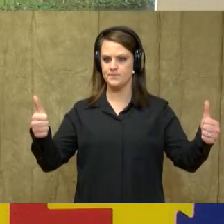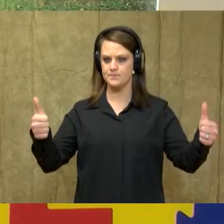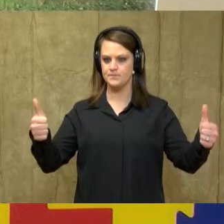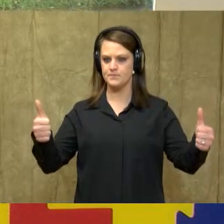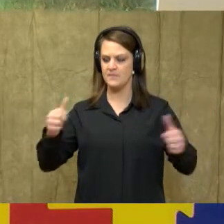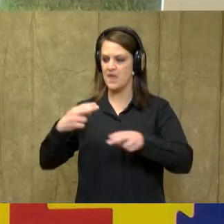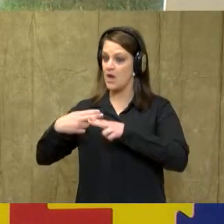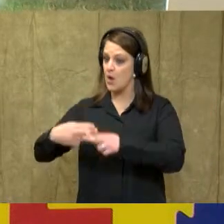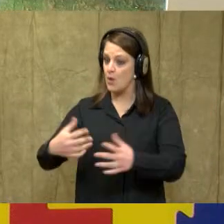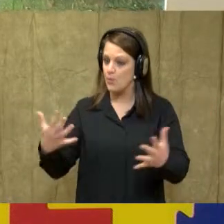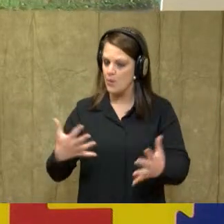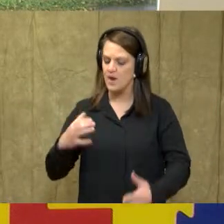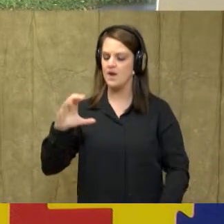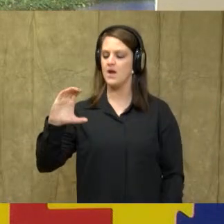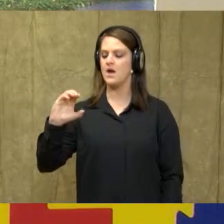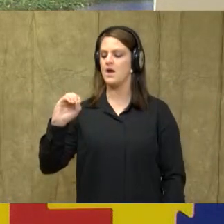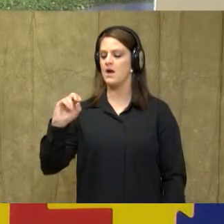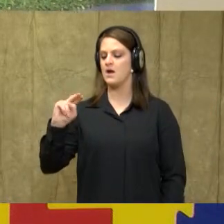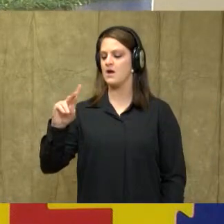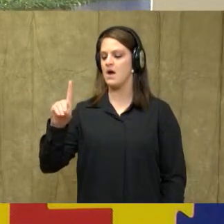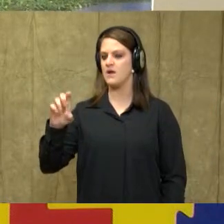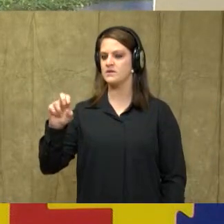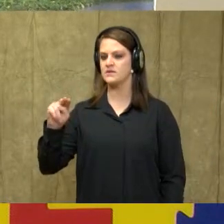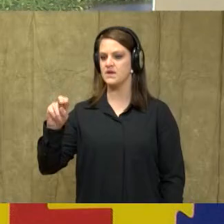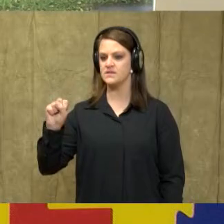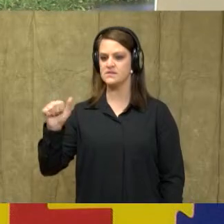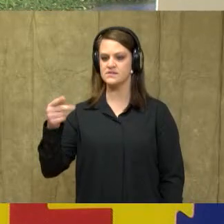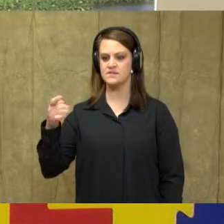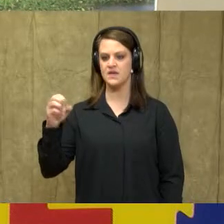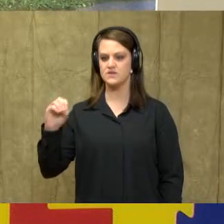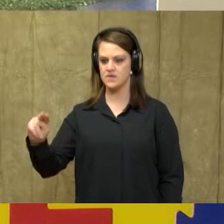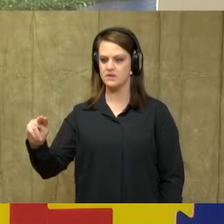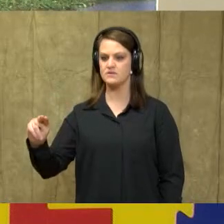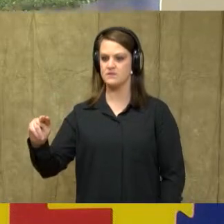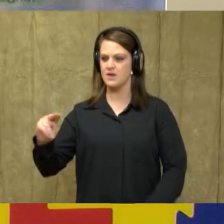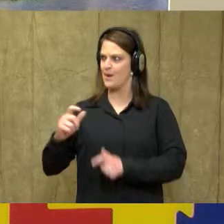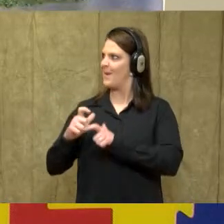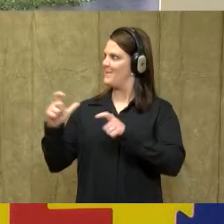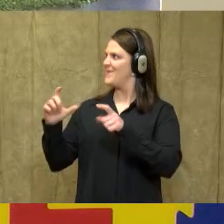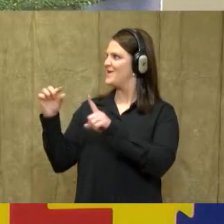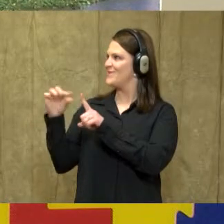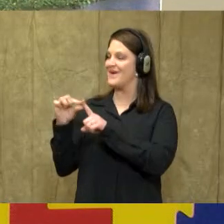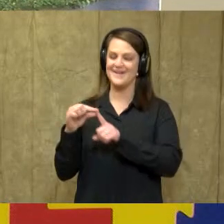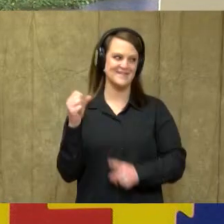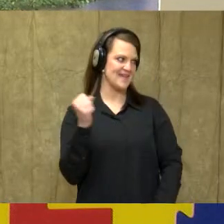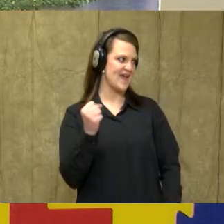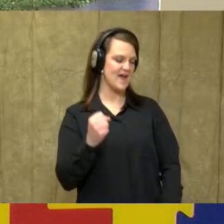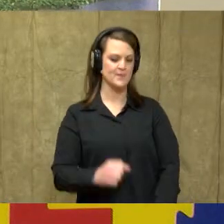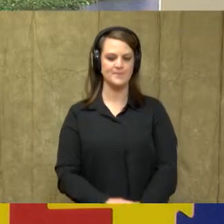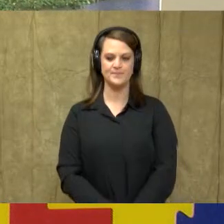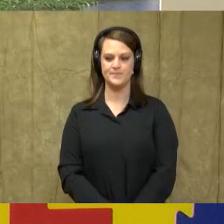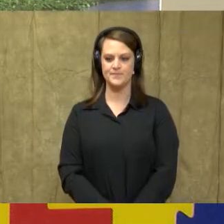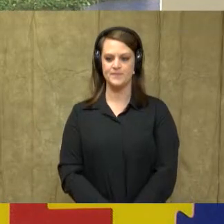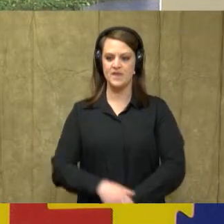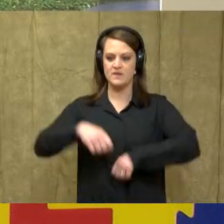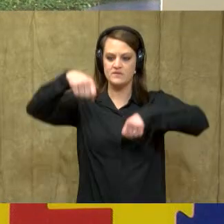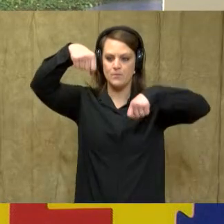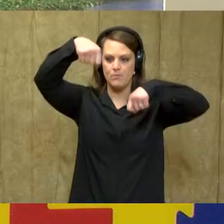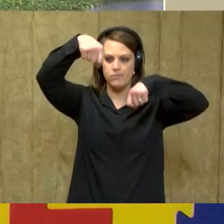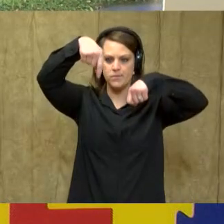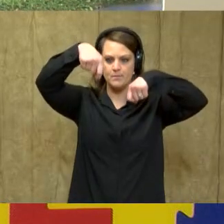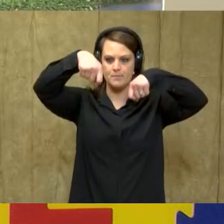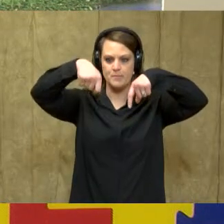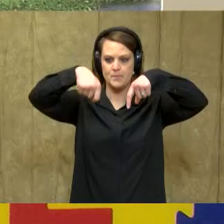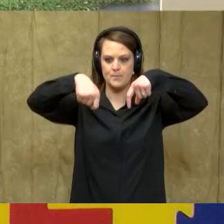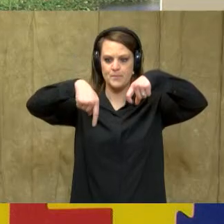is called condensation. Condensation. Another big word. It is. Droplets stick to tiny